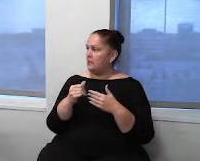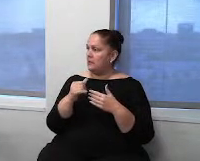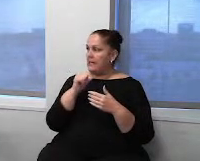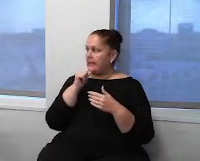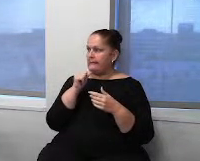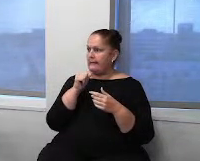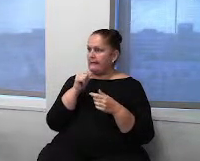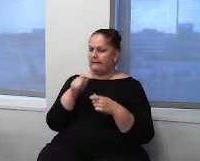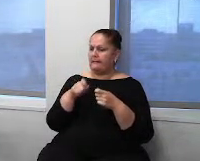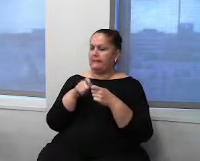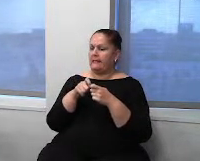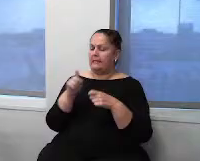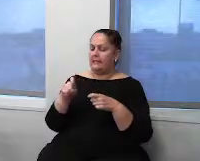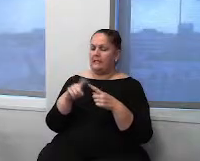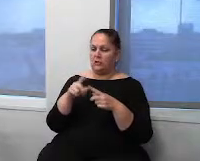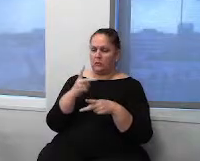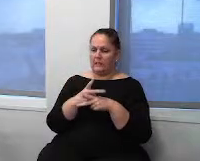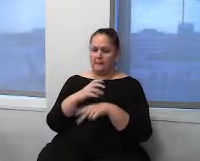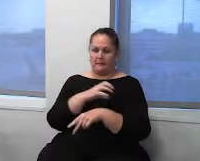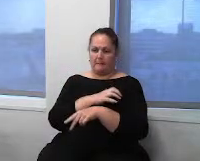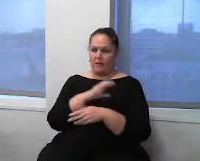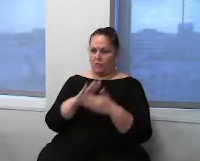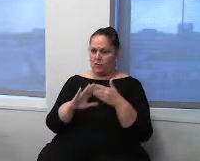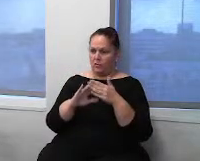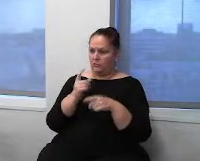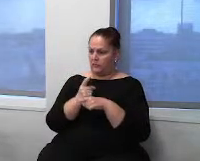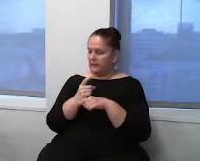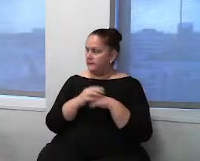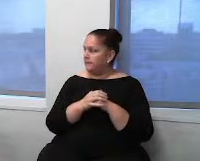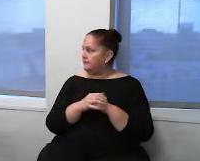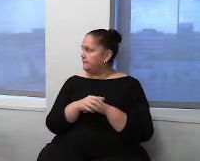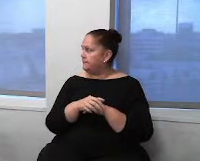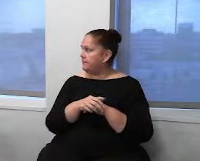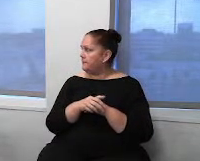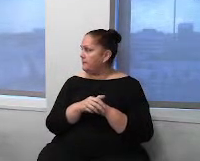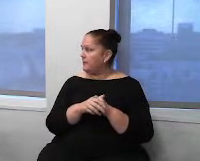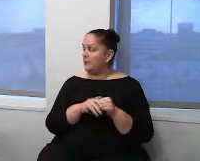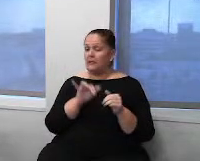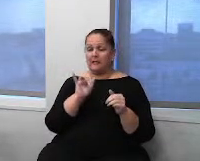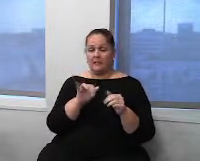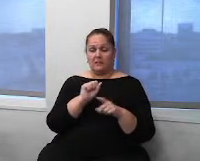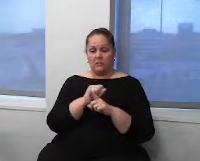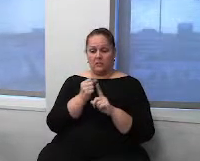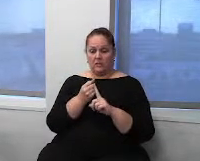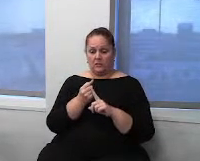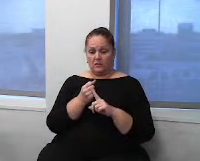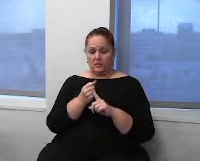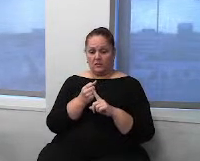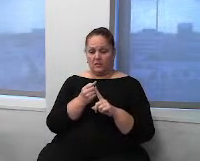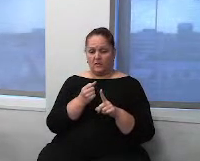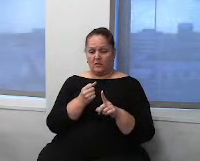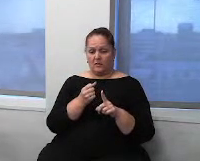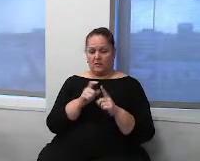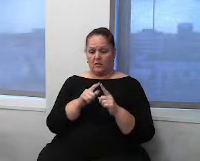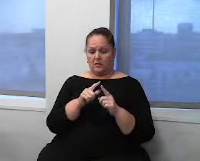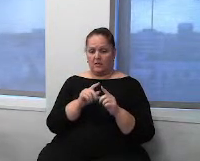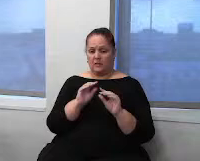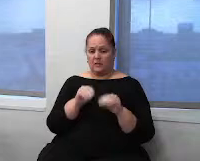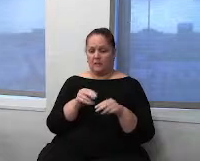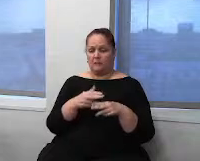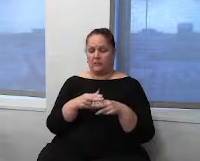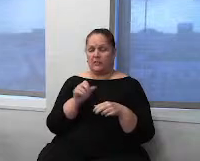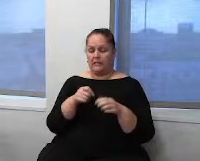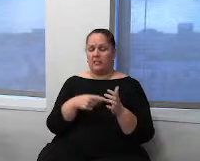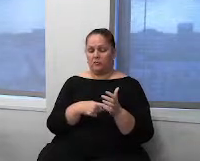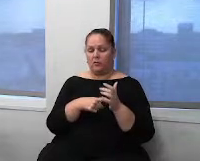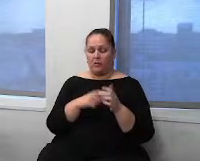projects, aren't strictly needed to keep the power on, right? In that instance of when we